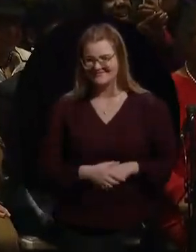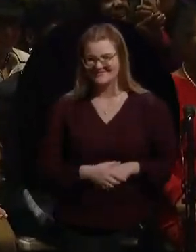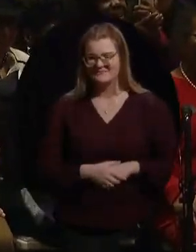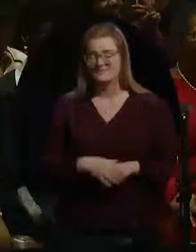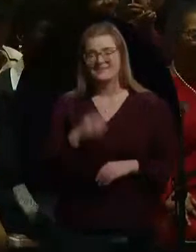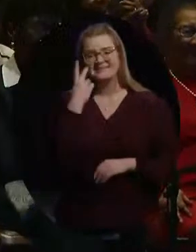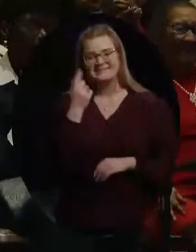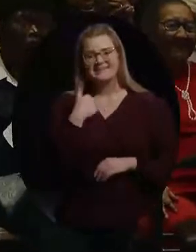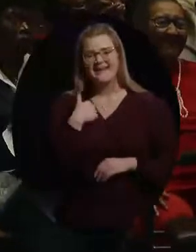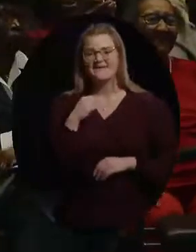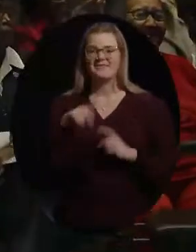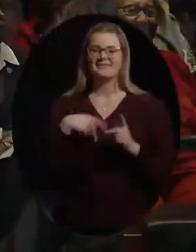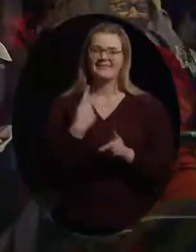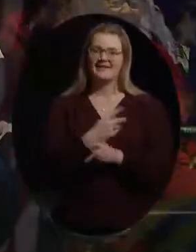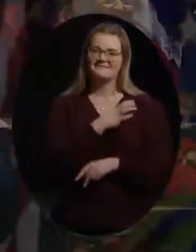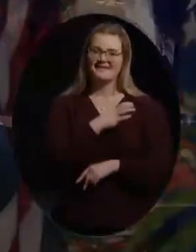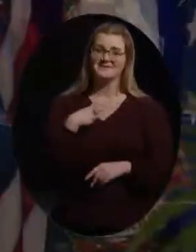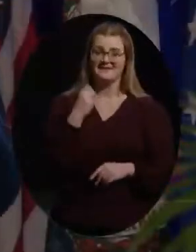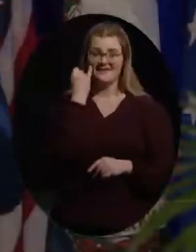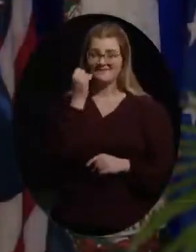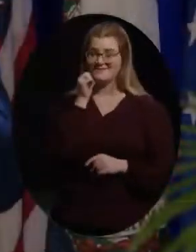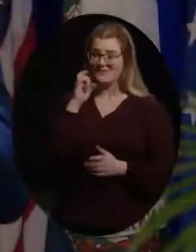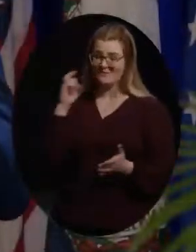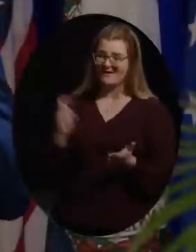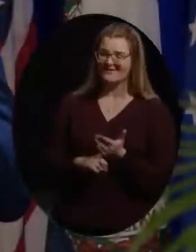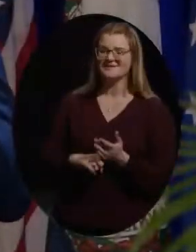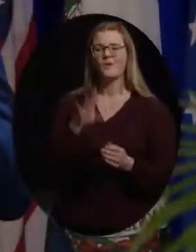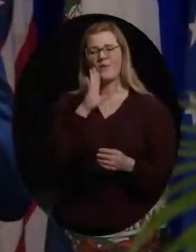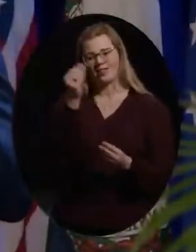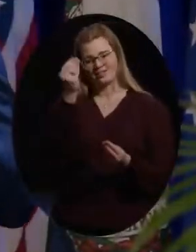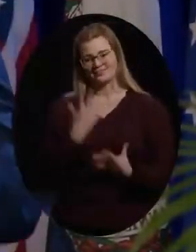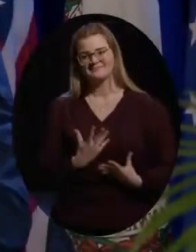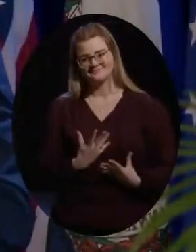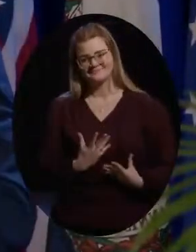See, I got that type of council. When you don't recognize, they're going to let you know.